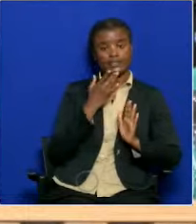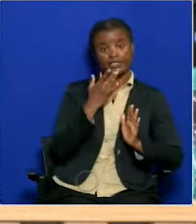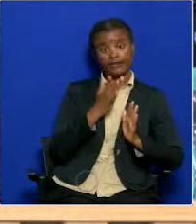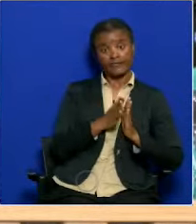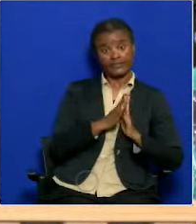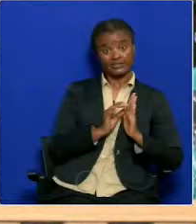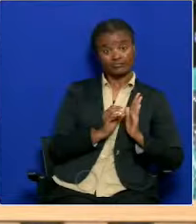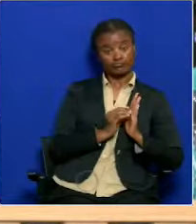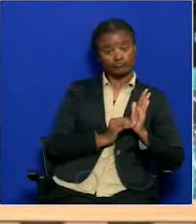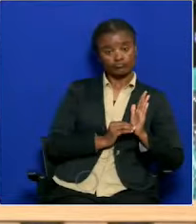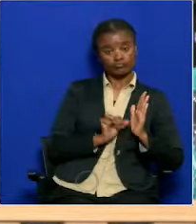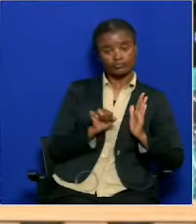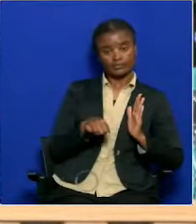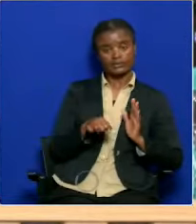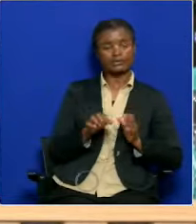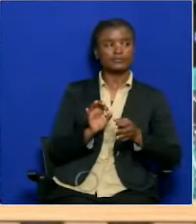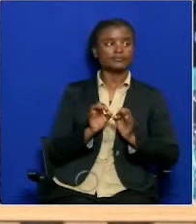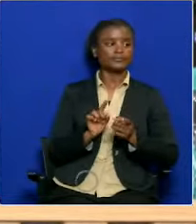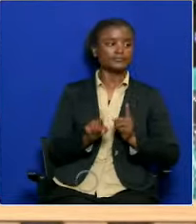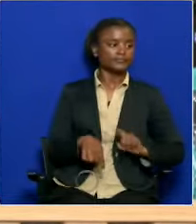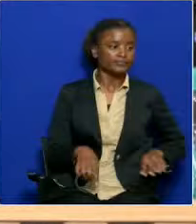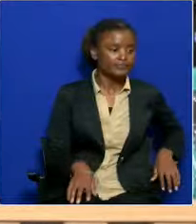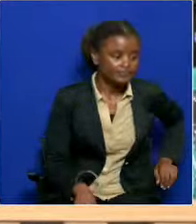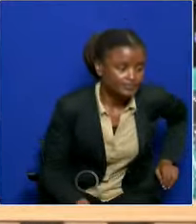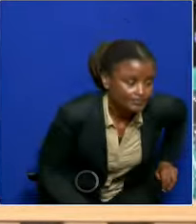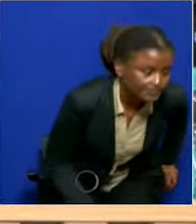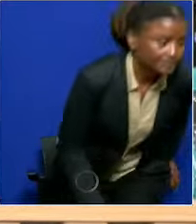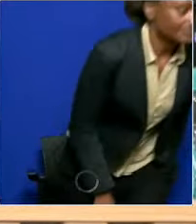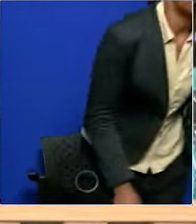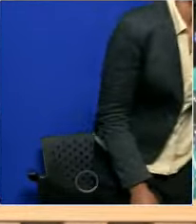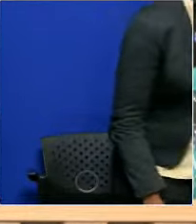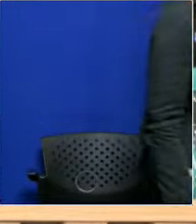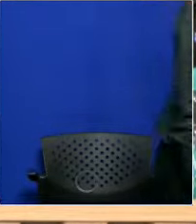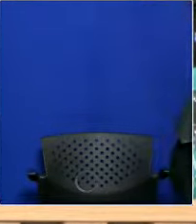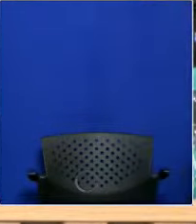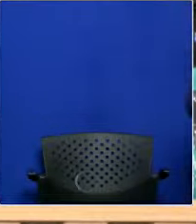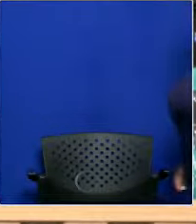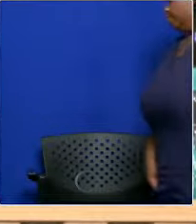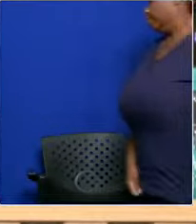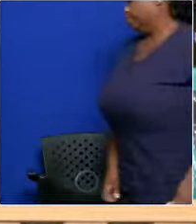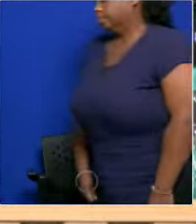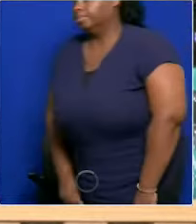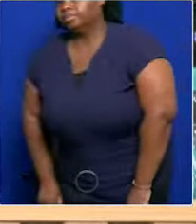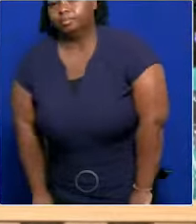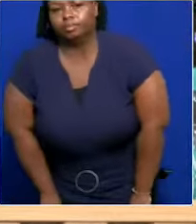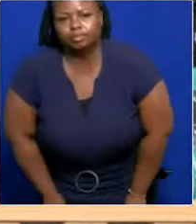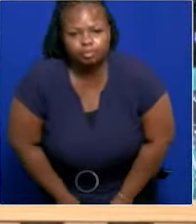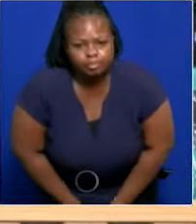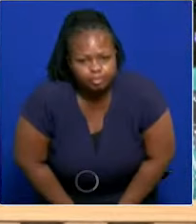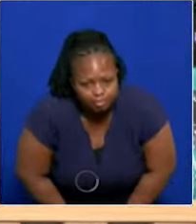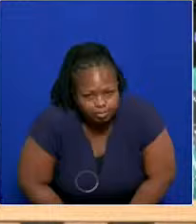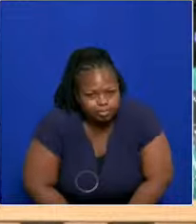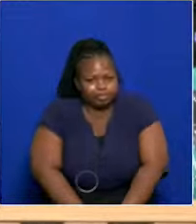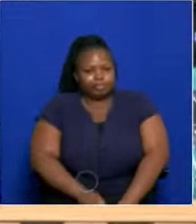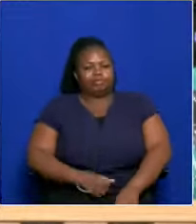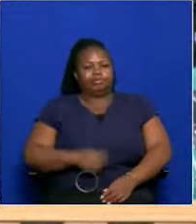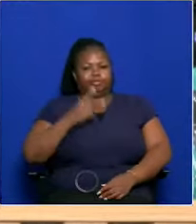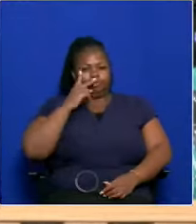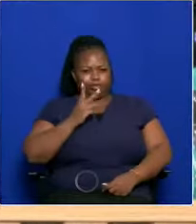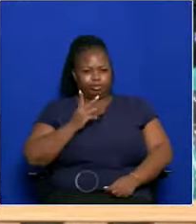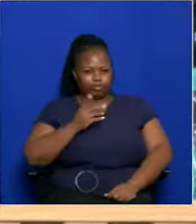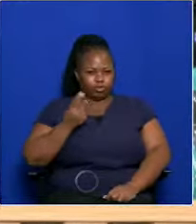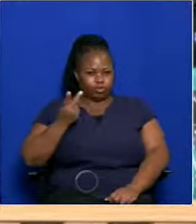they're sort of what I term work-related material that's exchanged between the two of you.